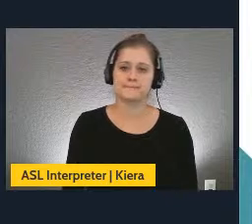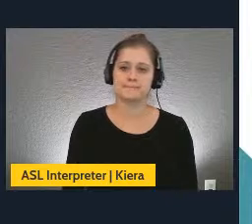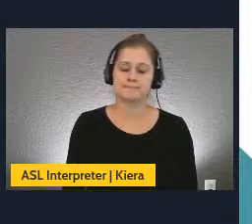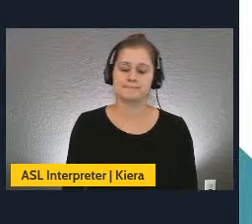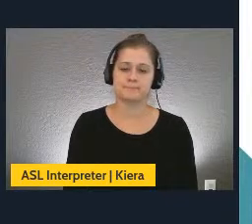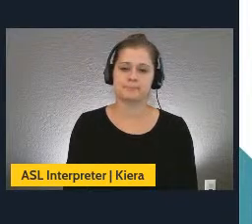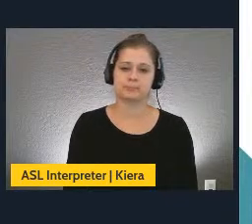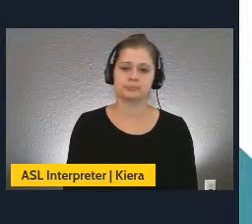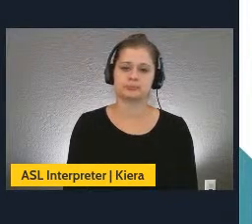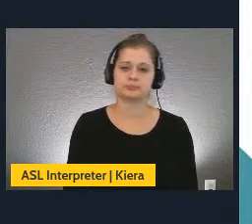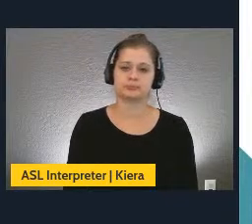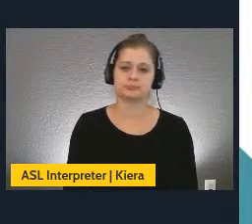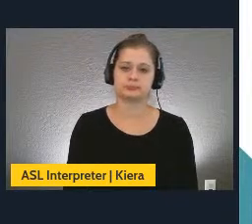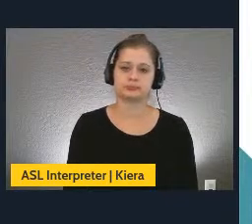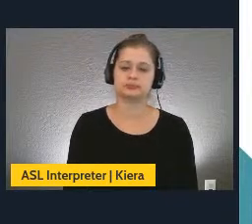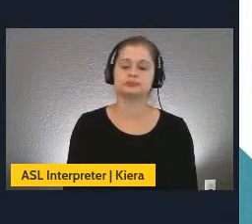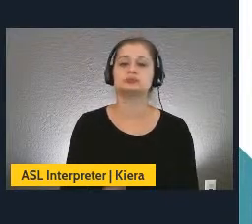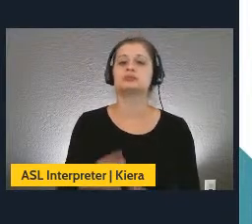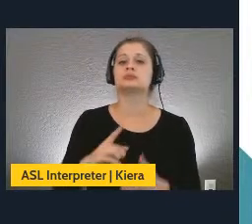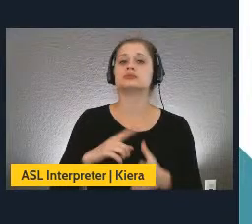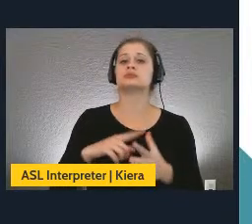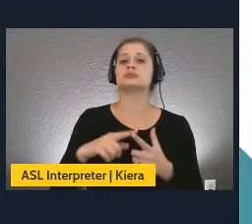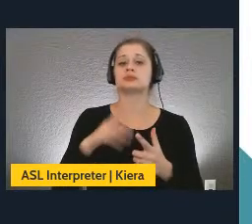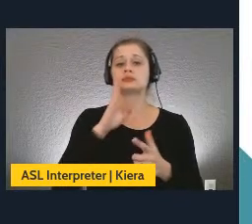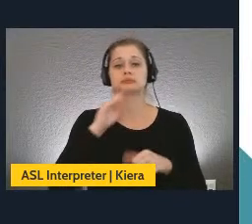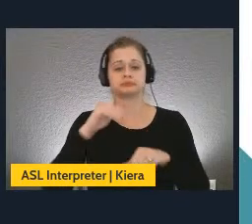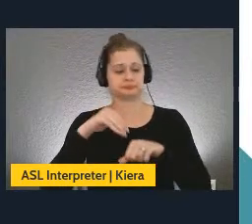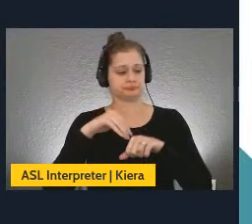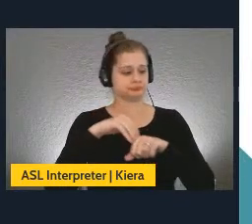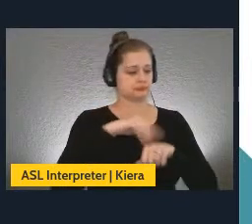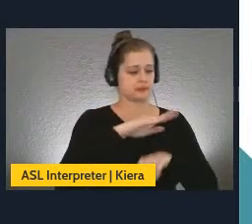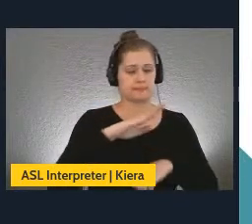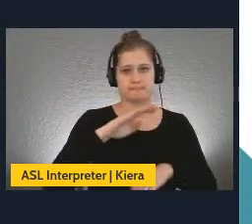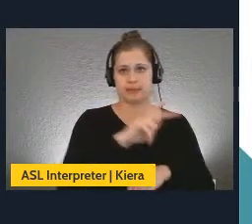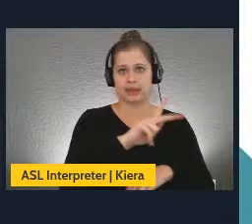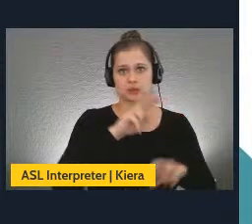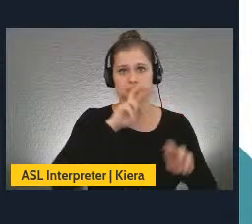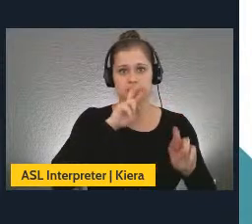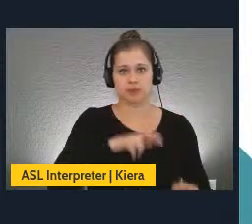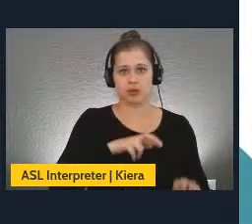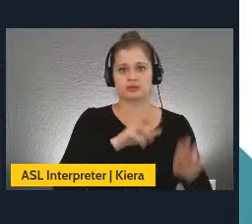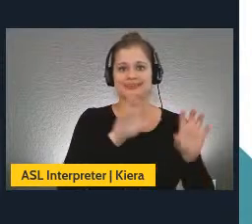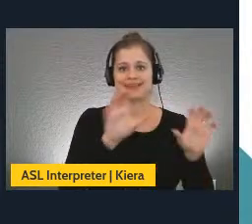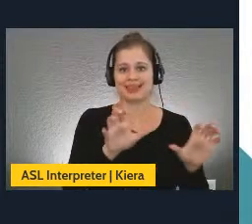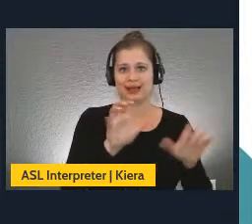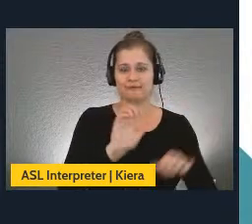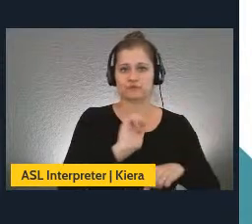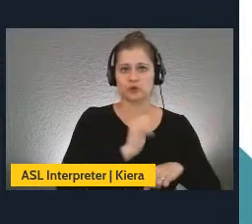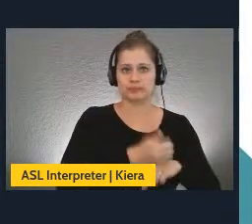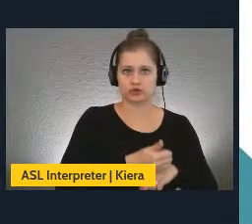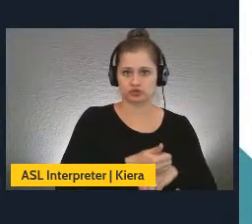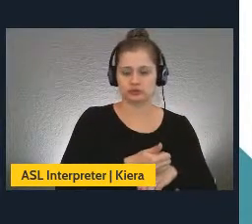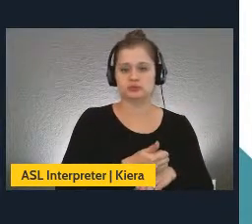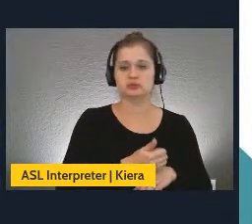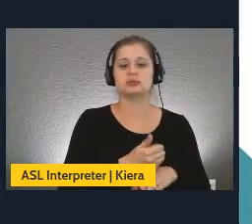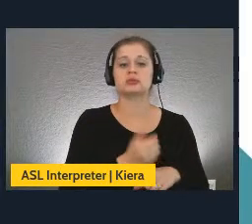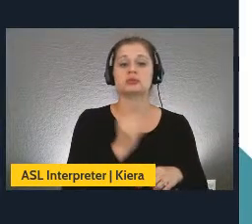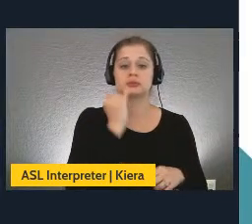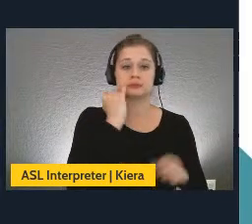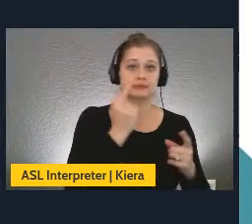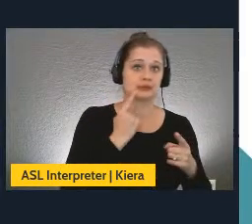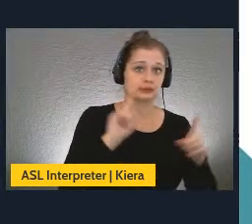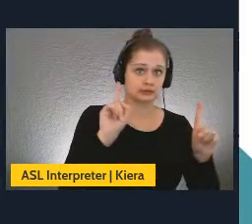then you'll send back a CloudFormation response to CloudFormation, which is either a success. In this case, the deployment will go